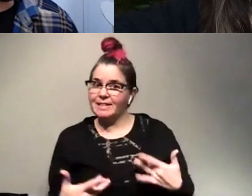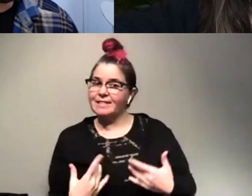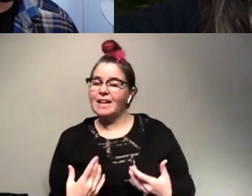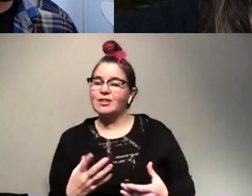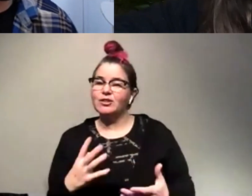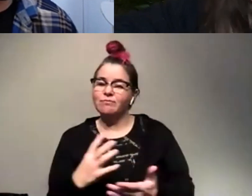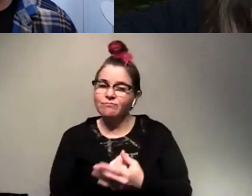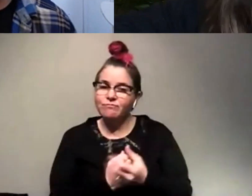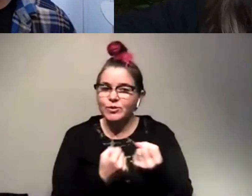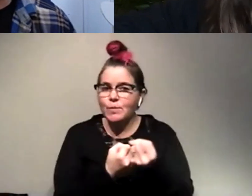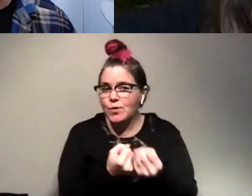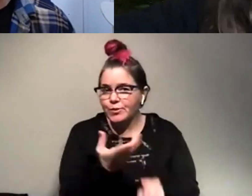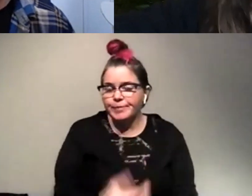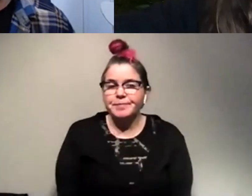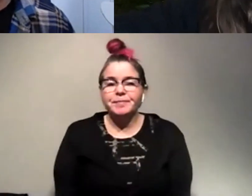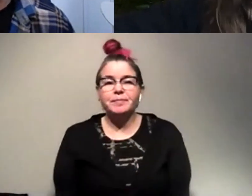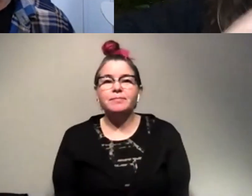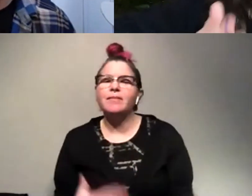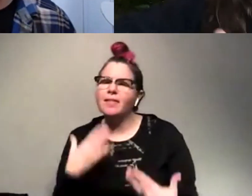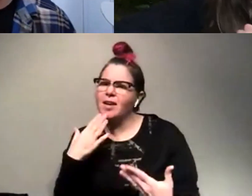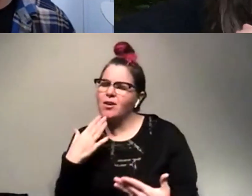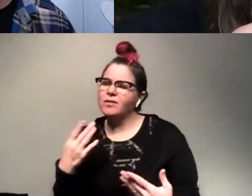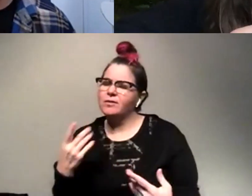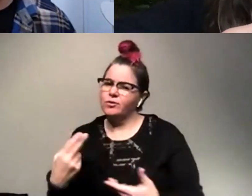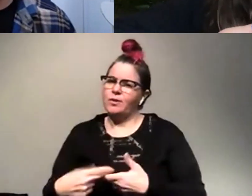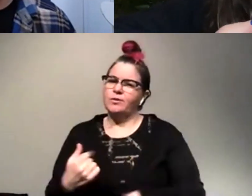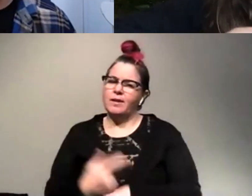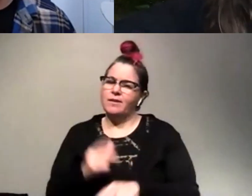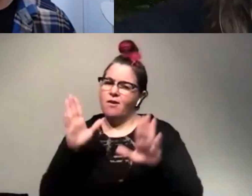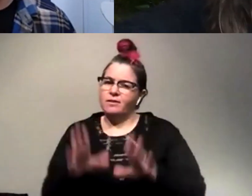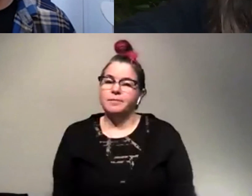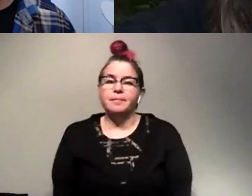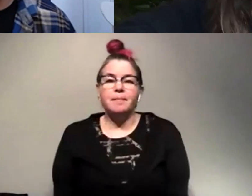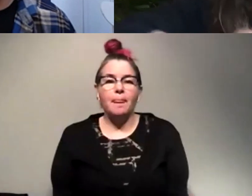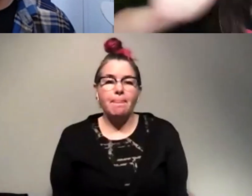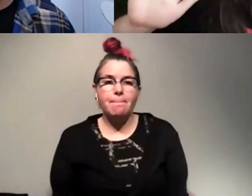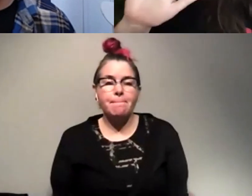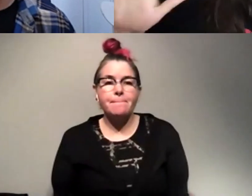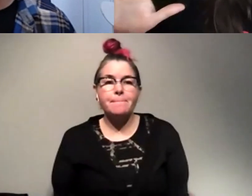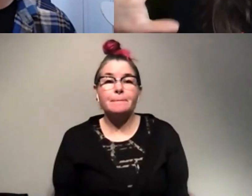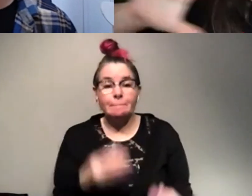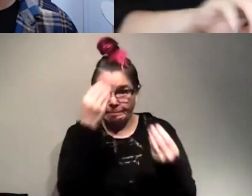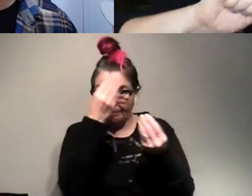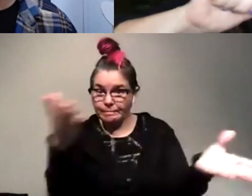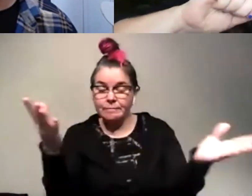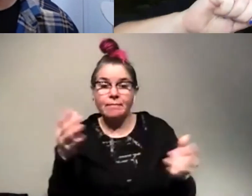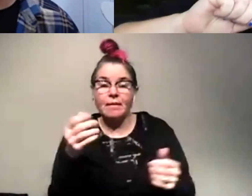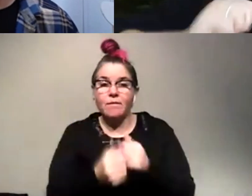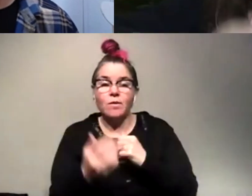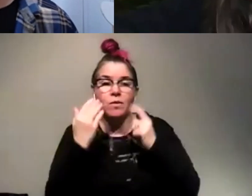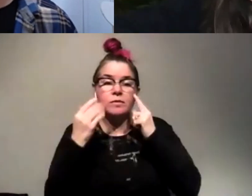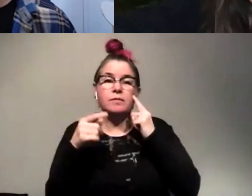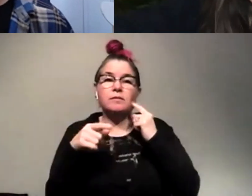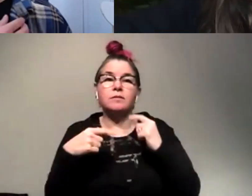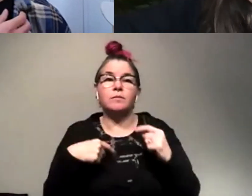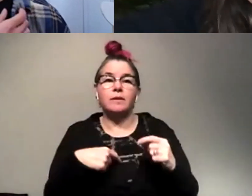support that. Awesome. Well, So- thank you so much for being with us. This was awesome. Just so everybody knows, we have